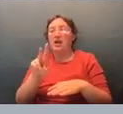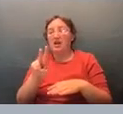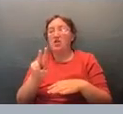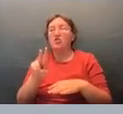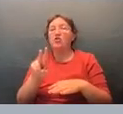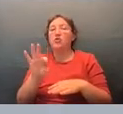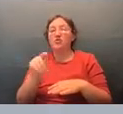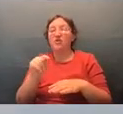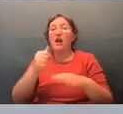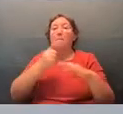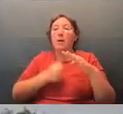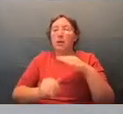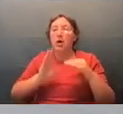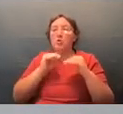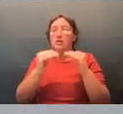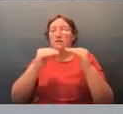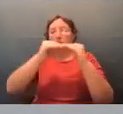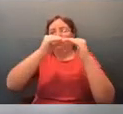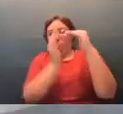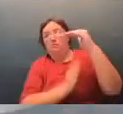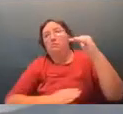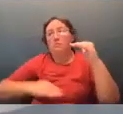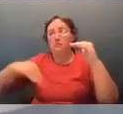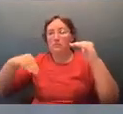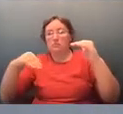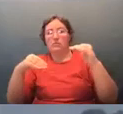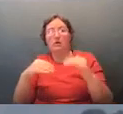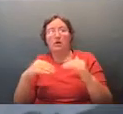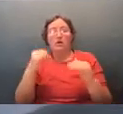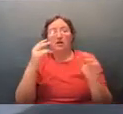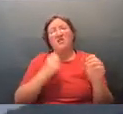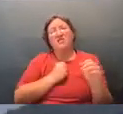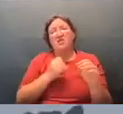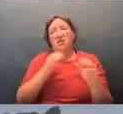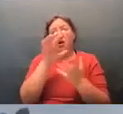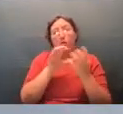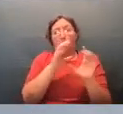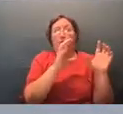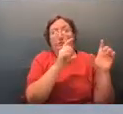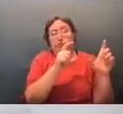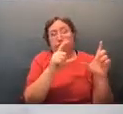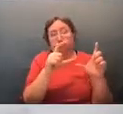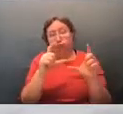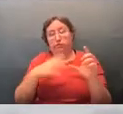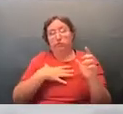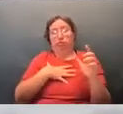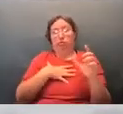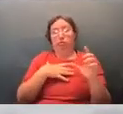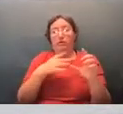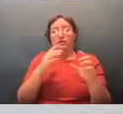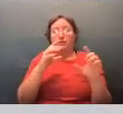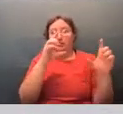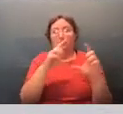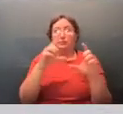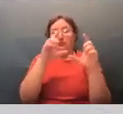level. If we pan around here, sorry if it's causing a little bit of sea sickness or motion